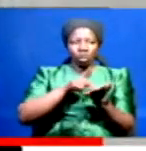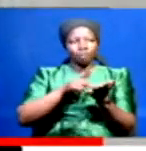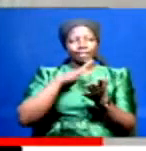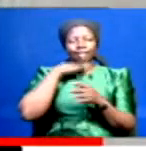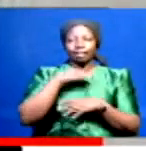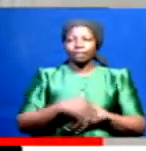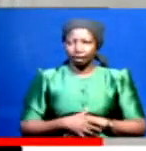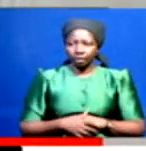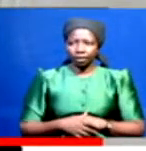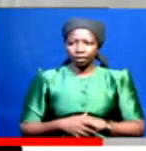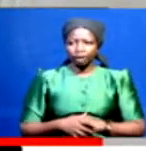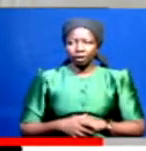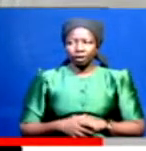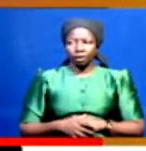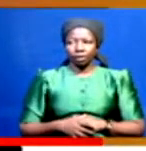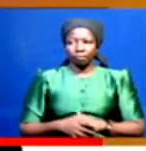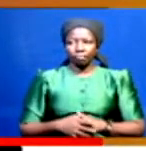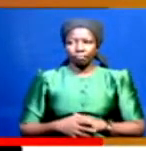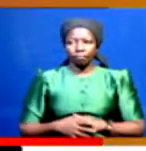More than